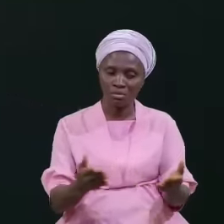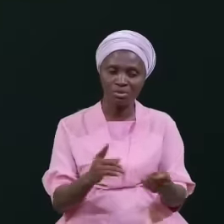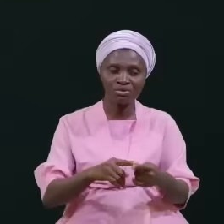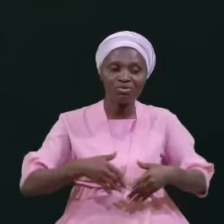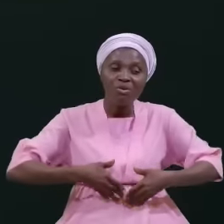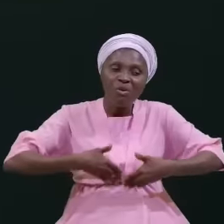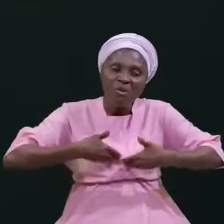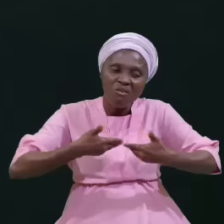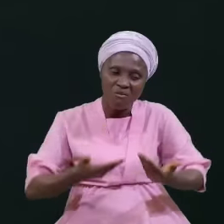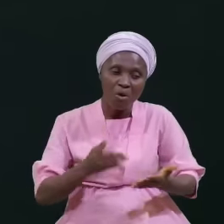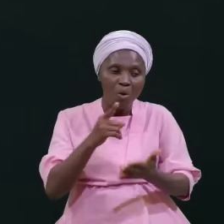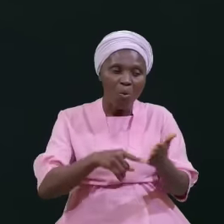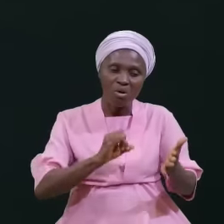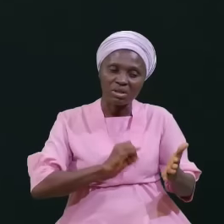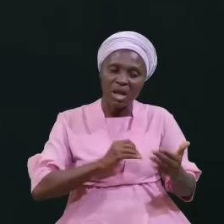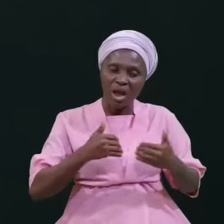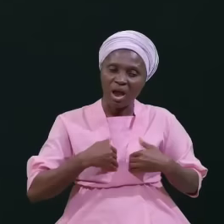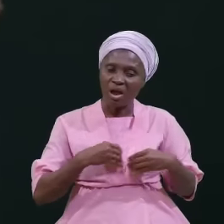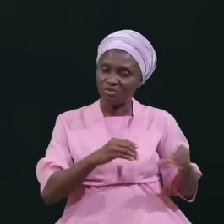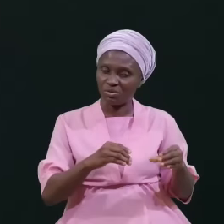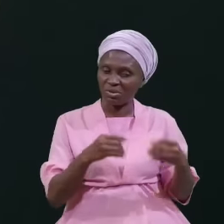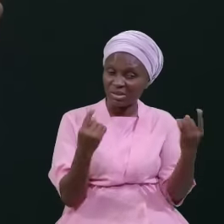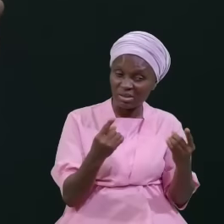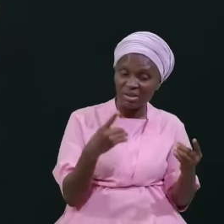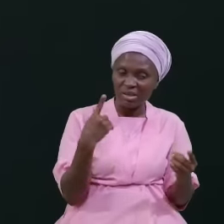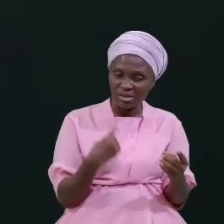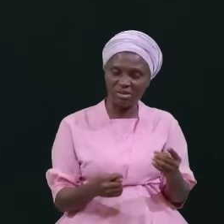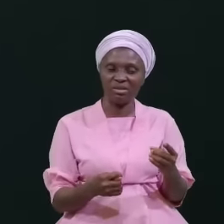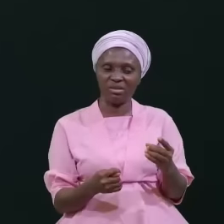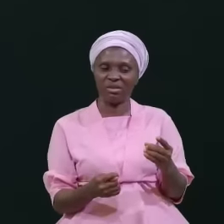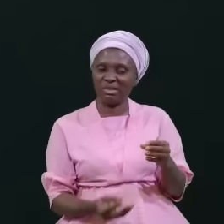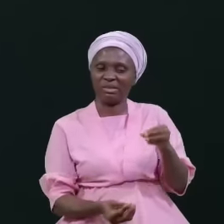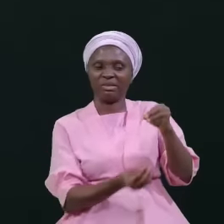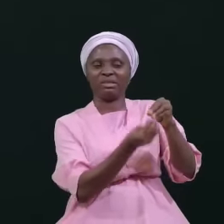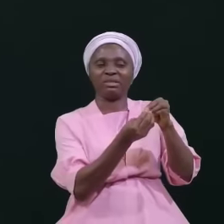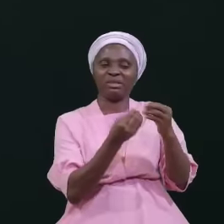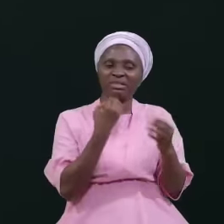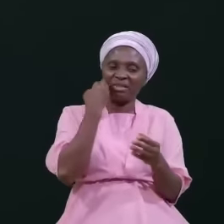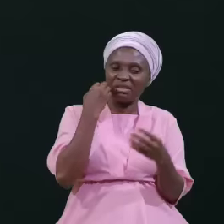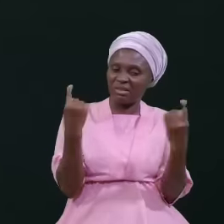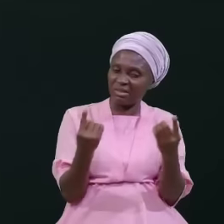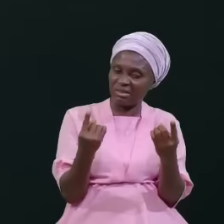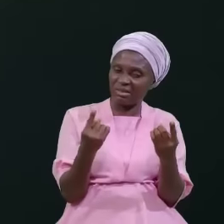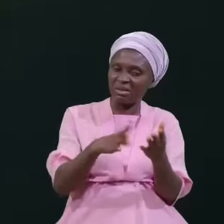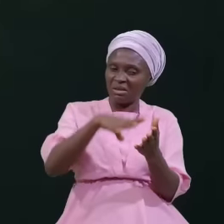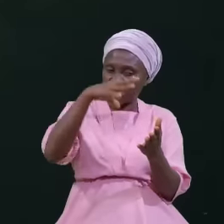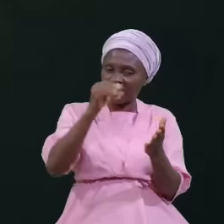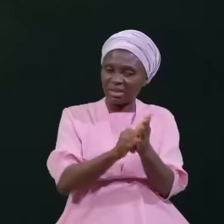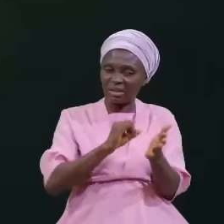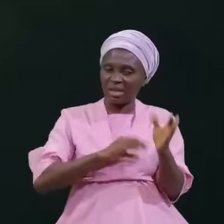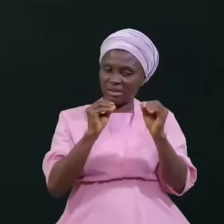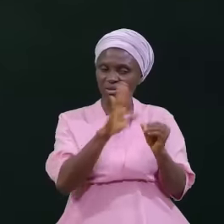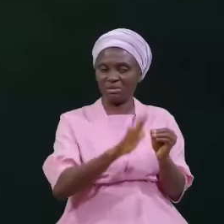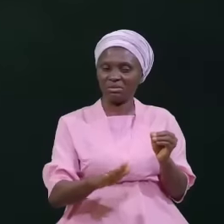doing, the extramoral study, sinfulness. You kneel down, you say, I am sorry. You